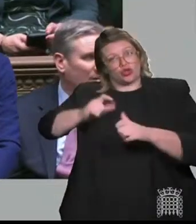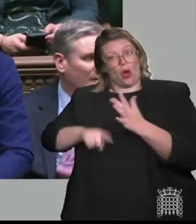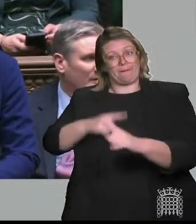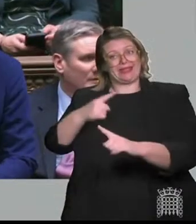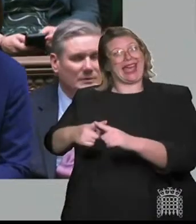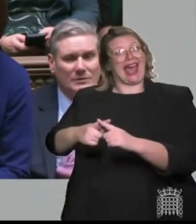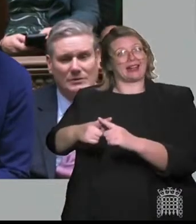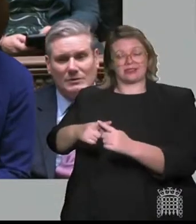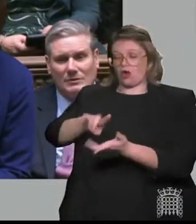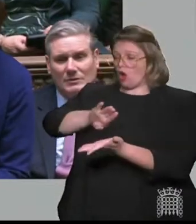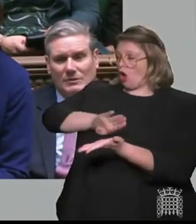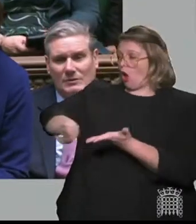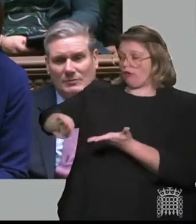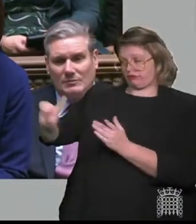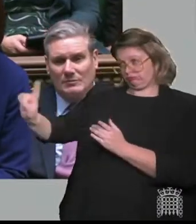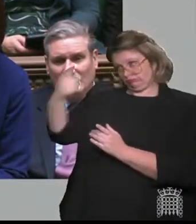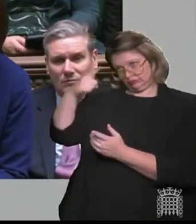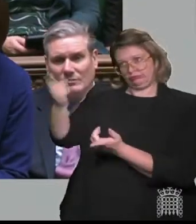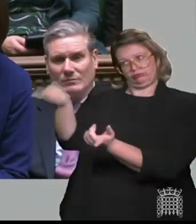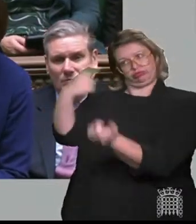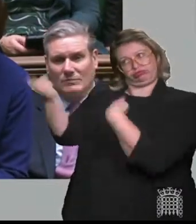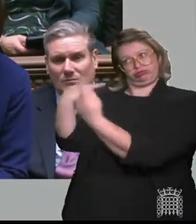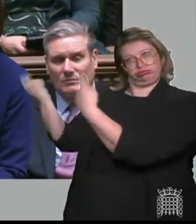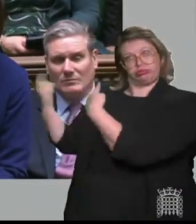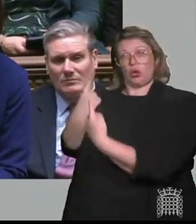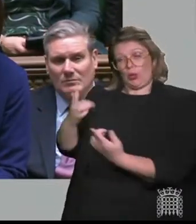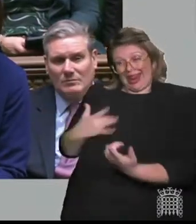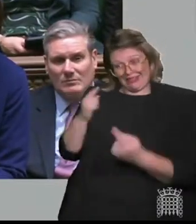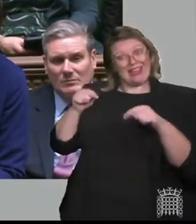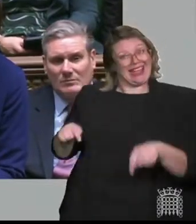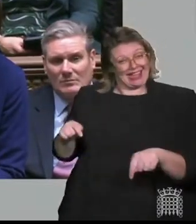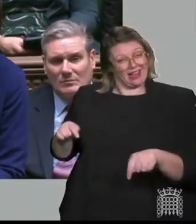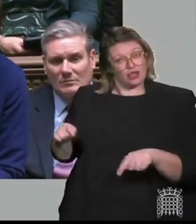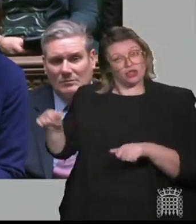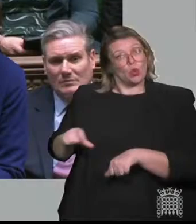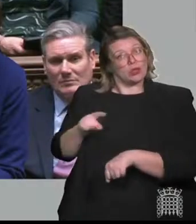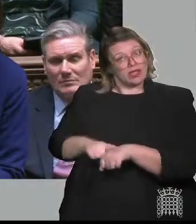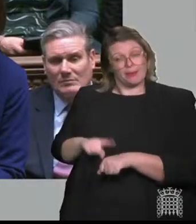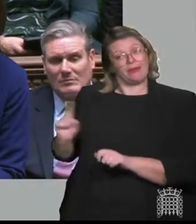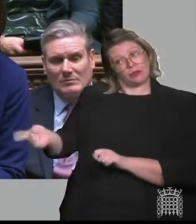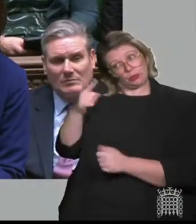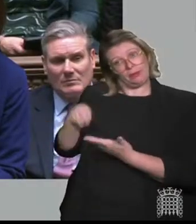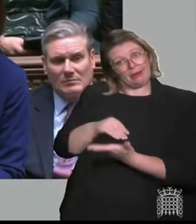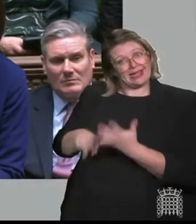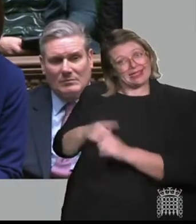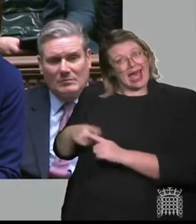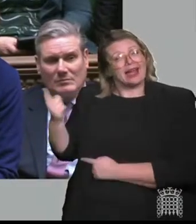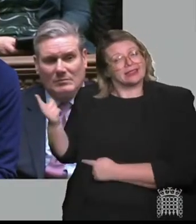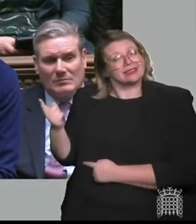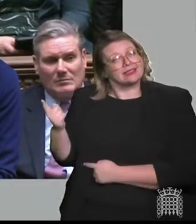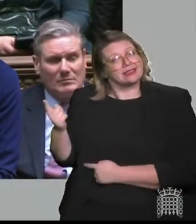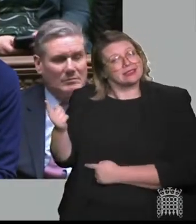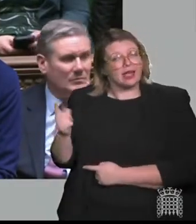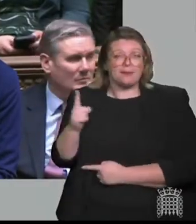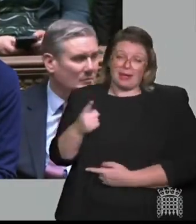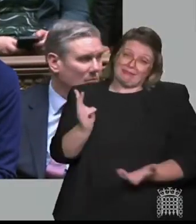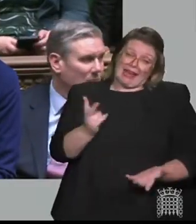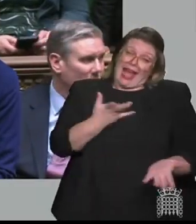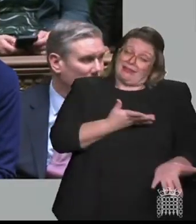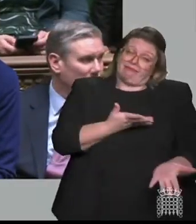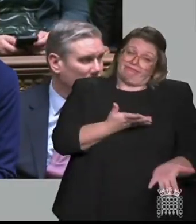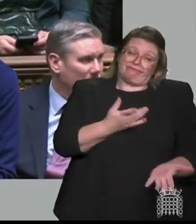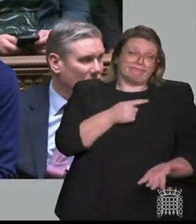modern scheme for people who are genuinely living in the UK for short periods. But once again, we see that